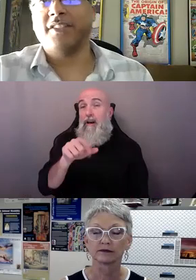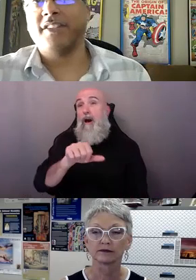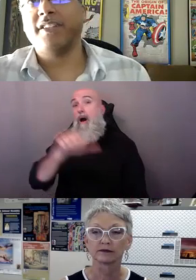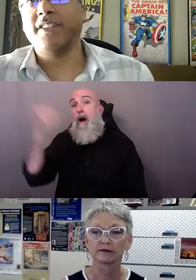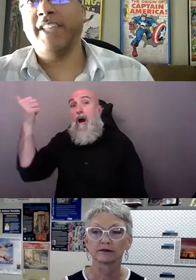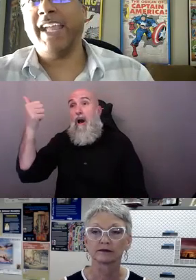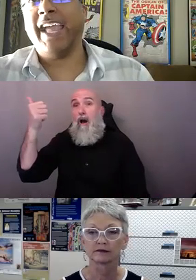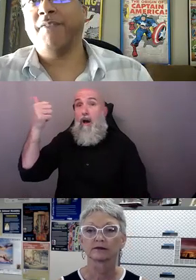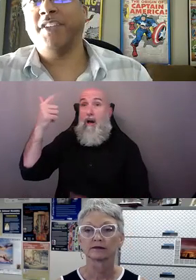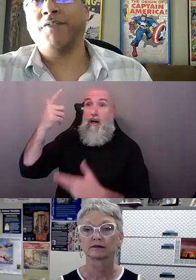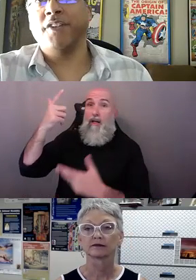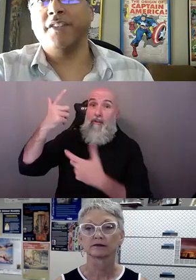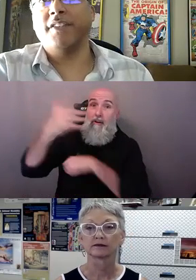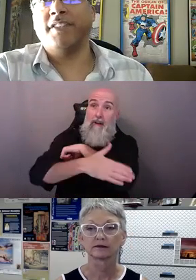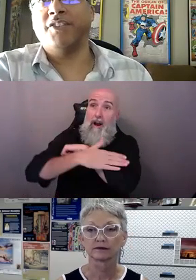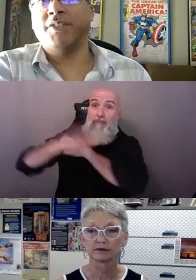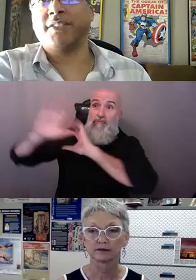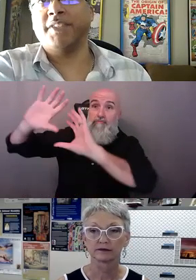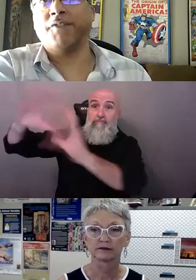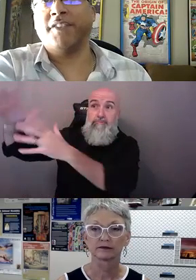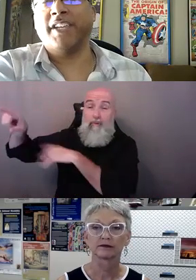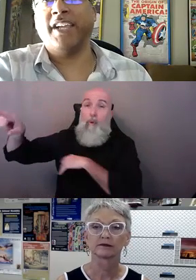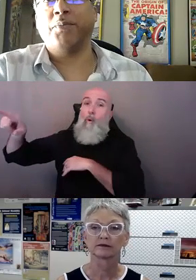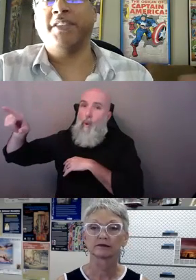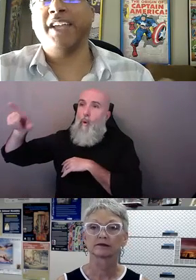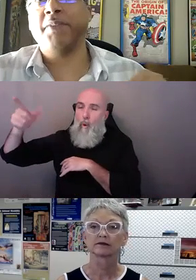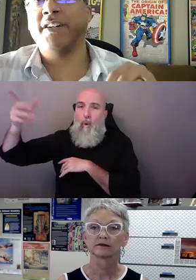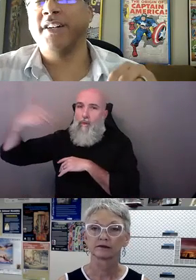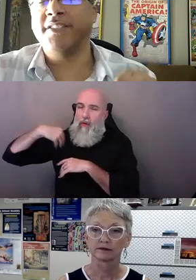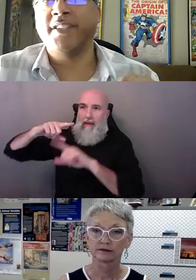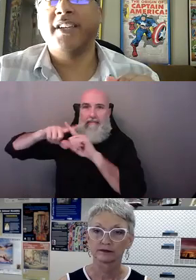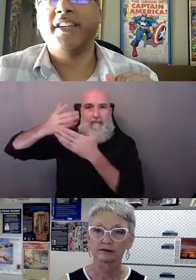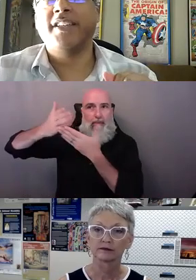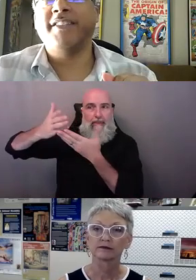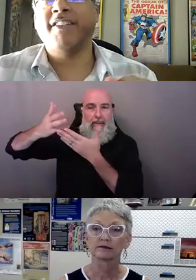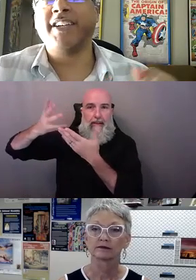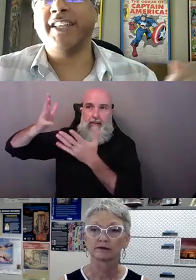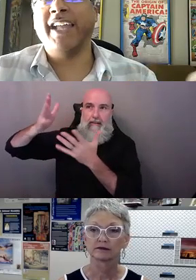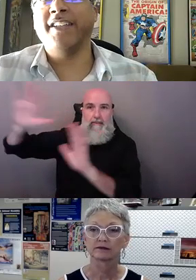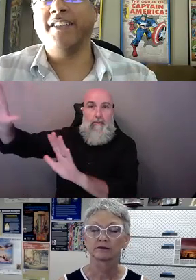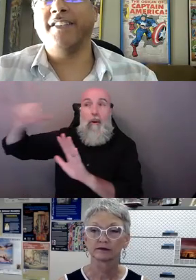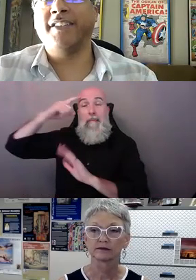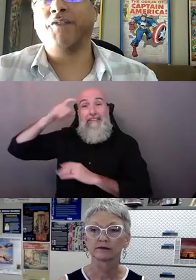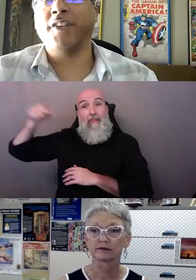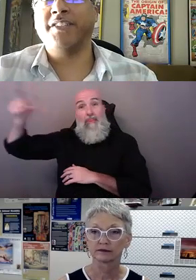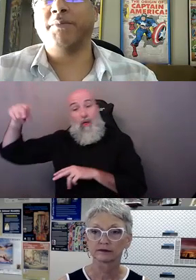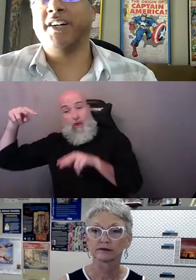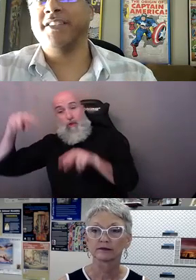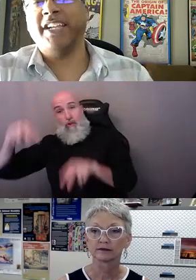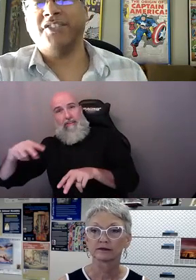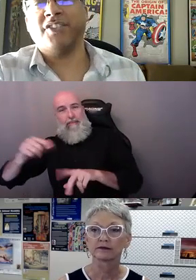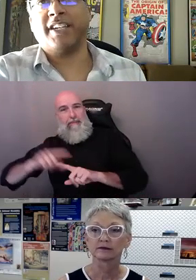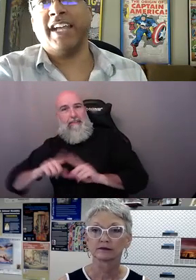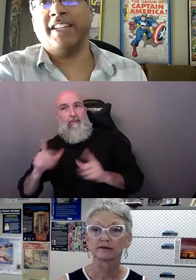nations, they're doing some different things, but that's because they're looking at it differently. Some of the